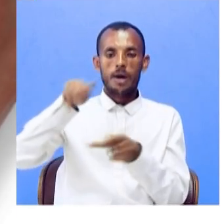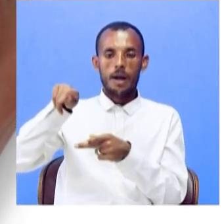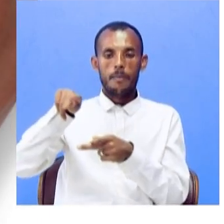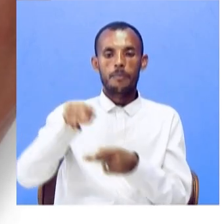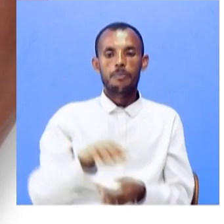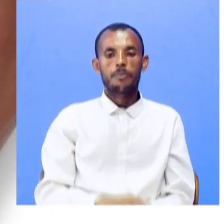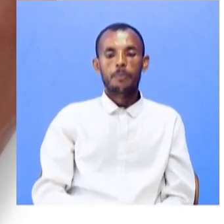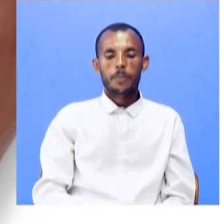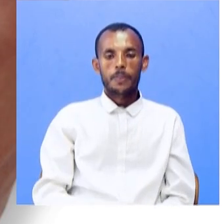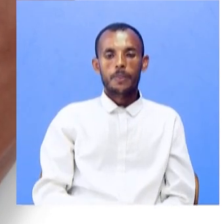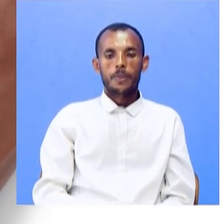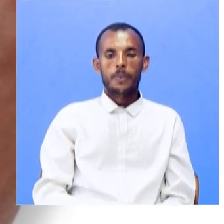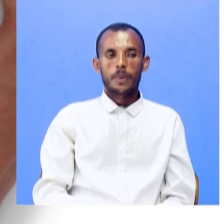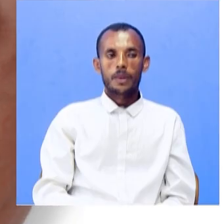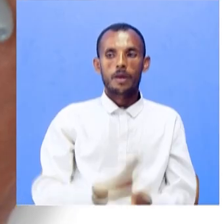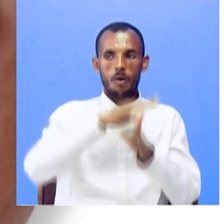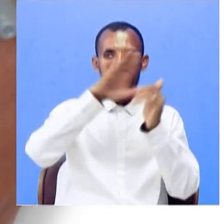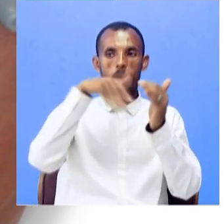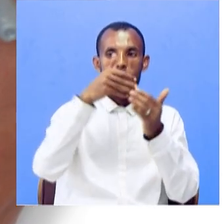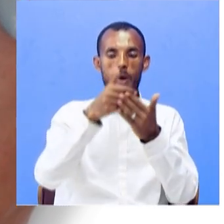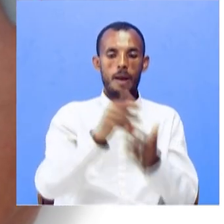all properties